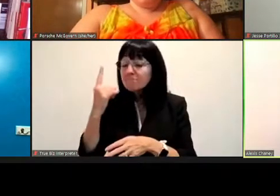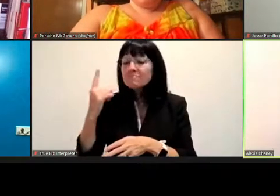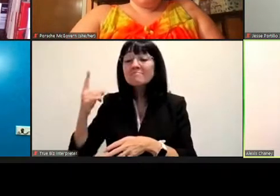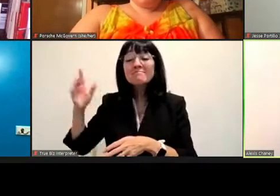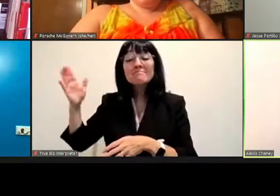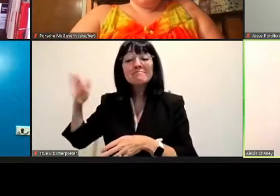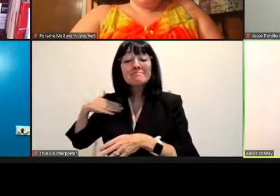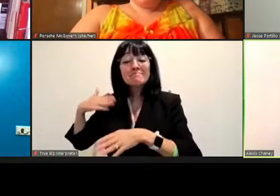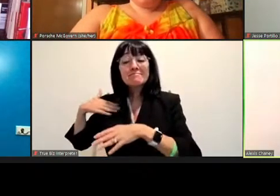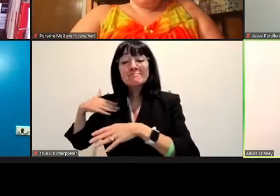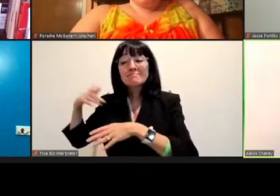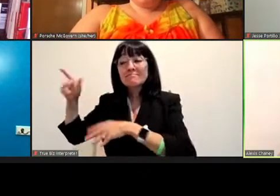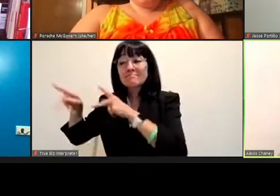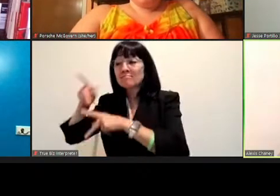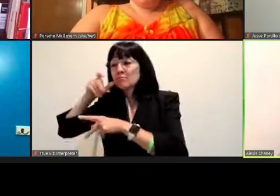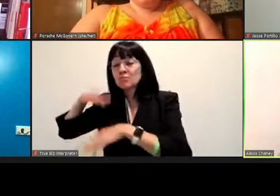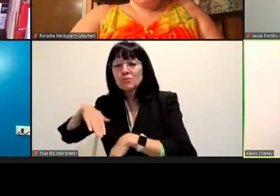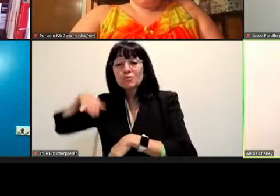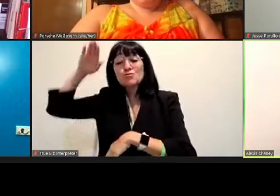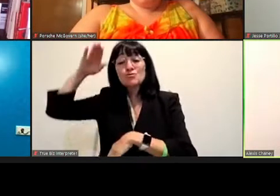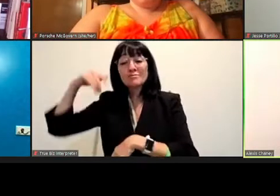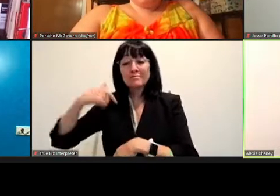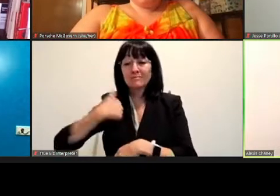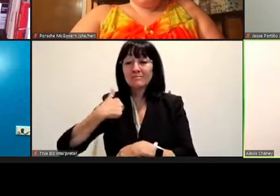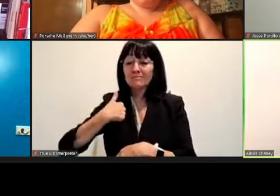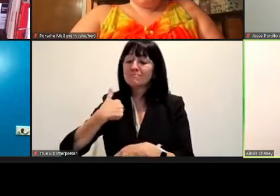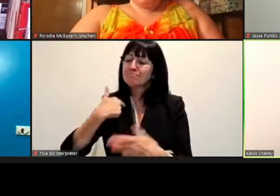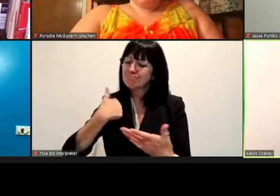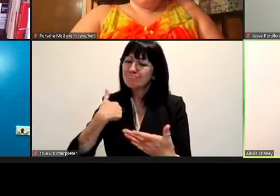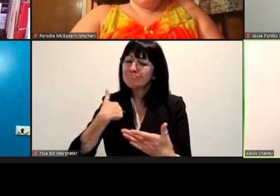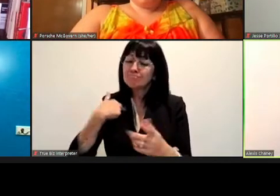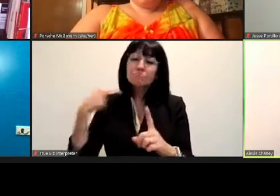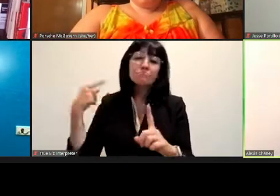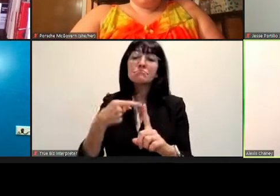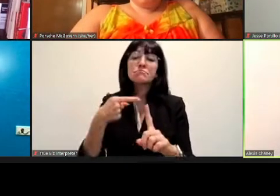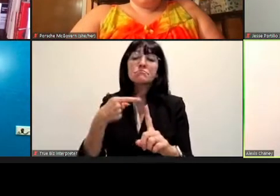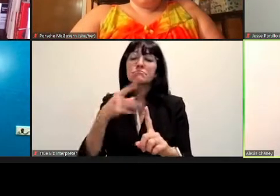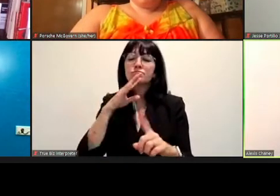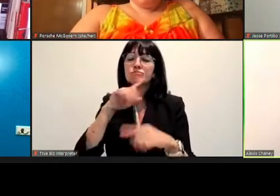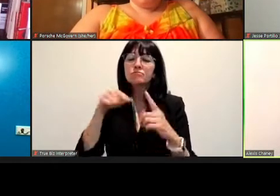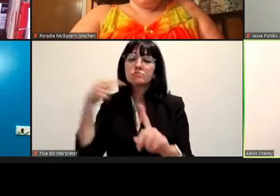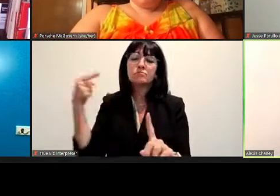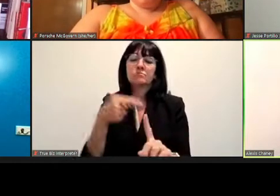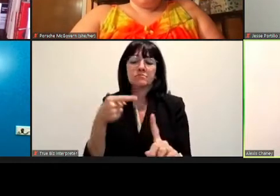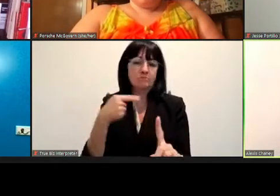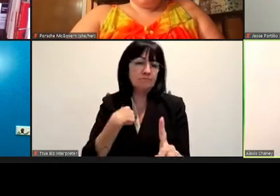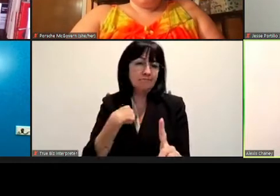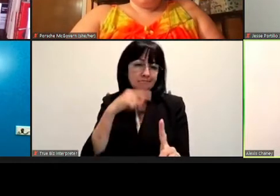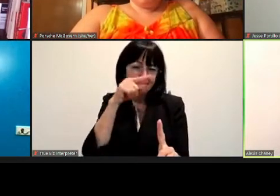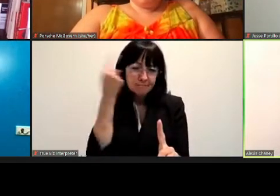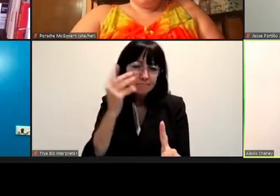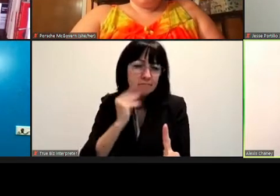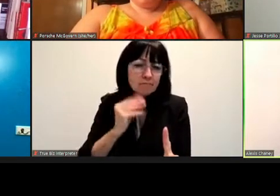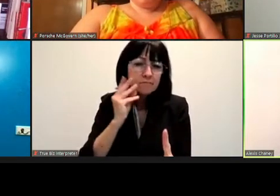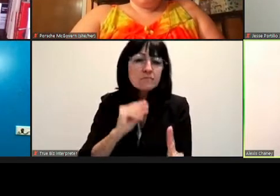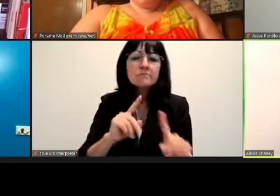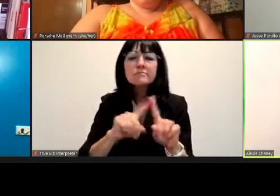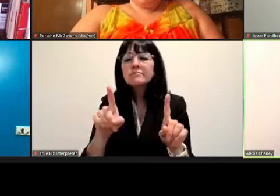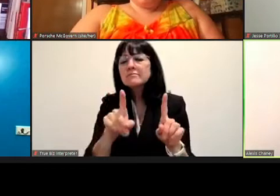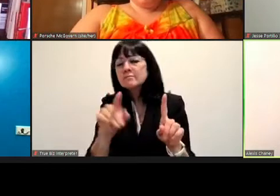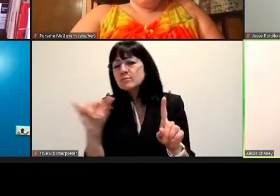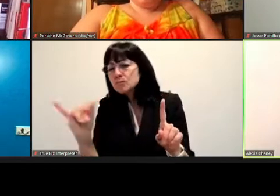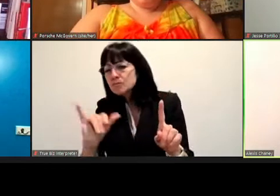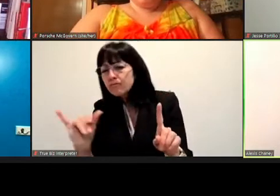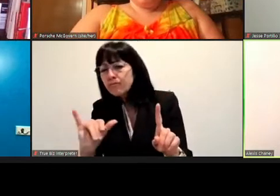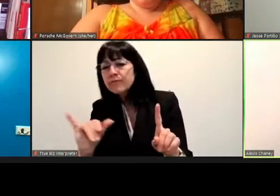I'm speaking specifically of like the Black experience, but I imagine it's similar for children of a generation that broke a